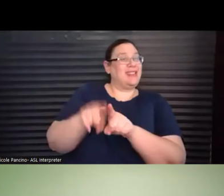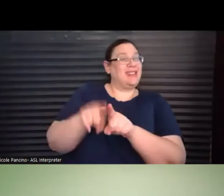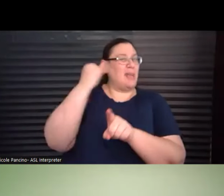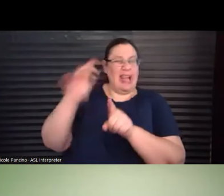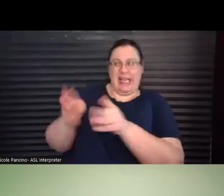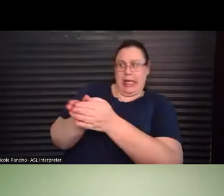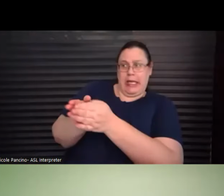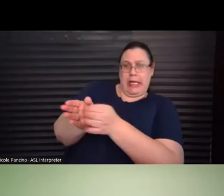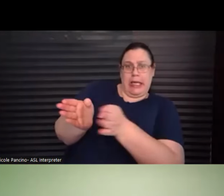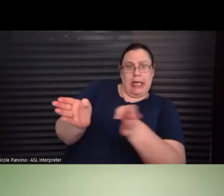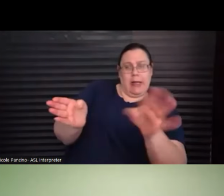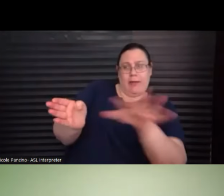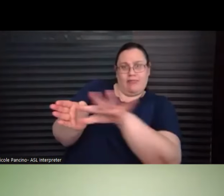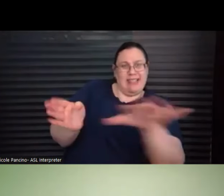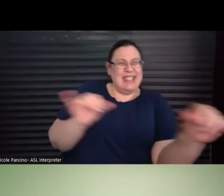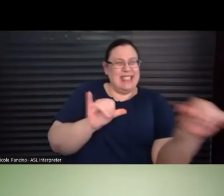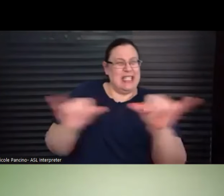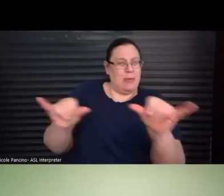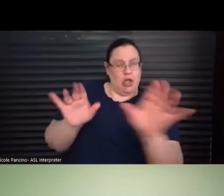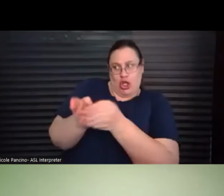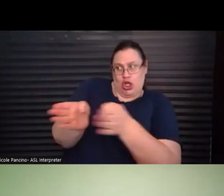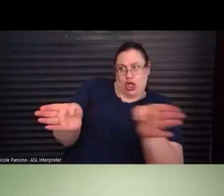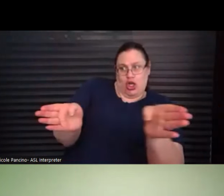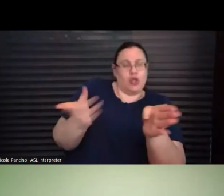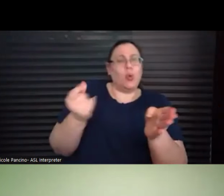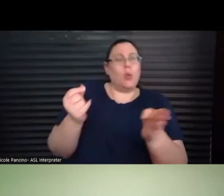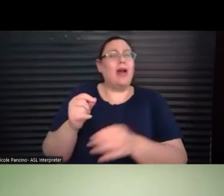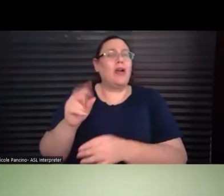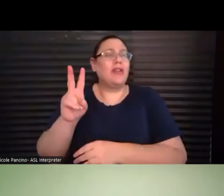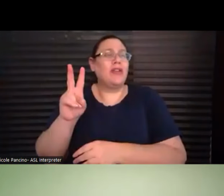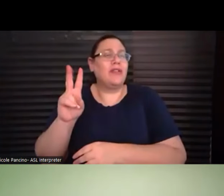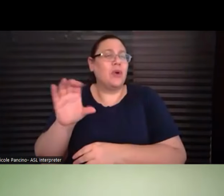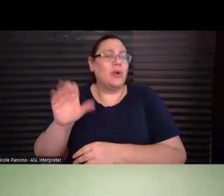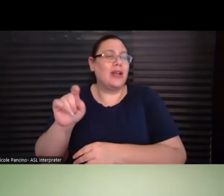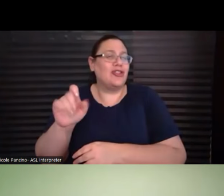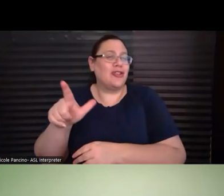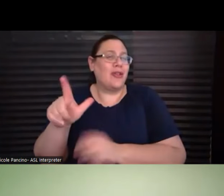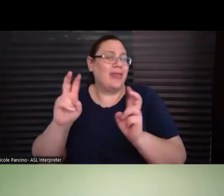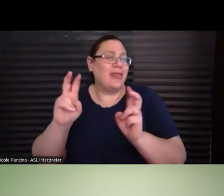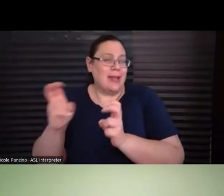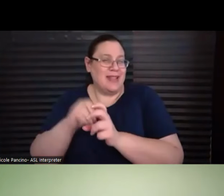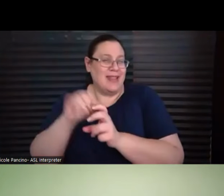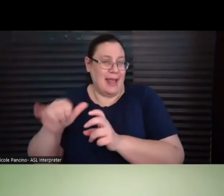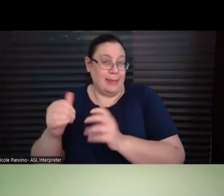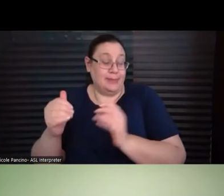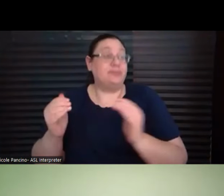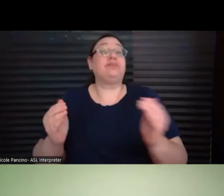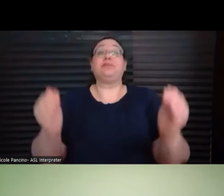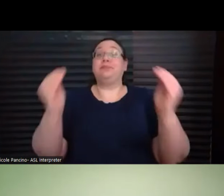are the vocational themes? Working on that. In the next slide,